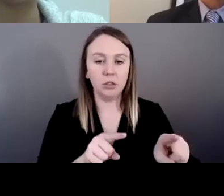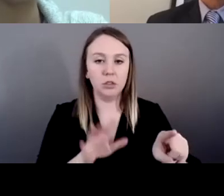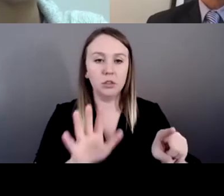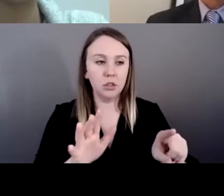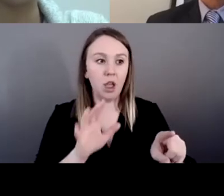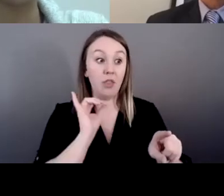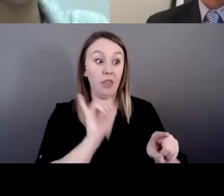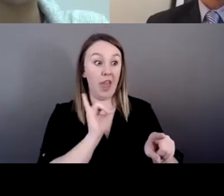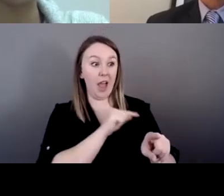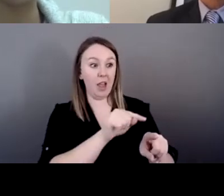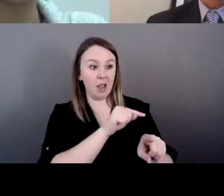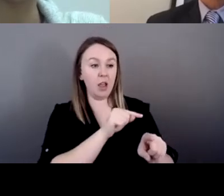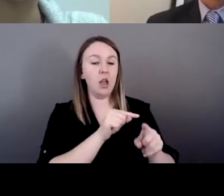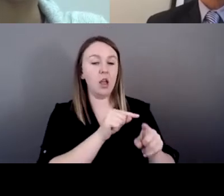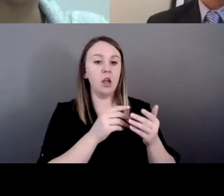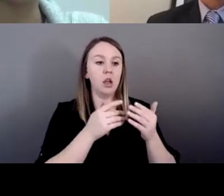it's often from a place of